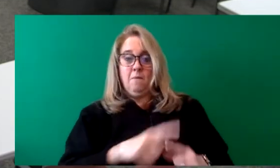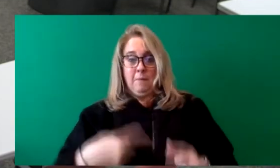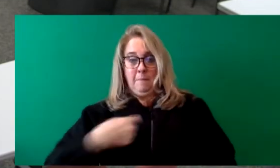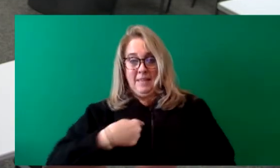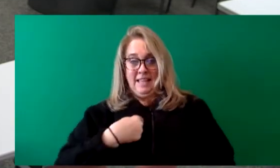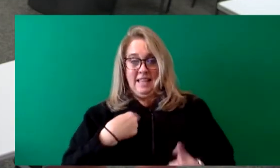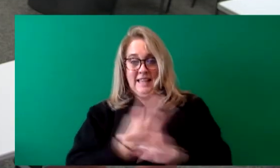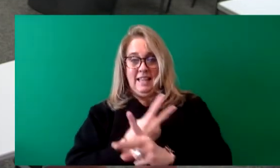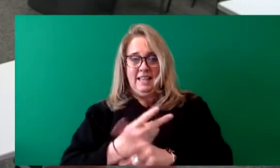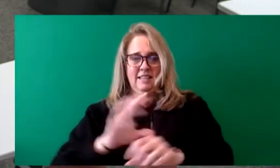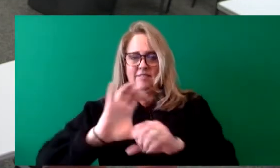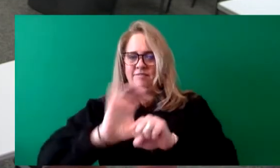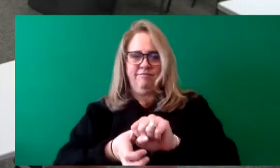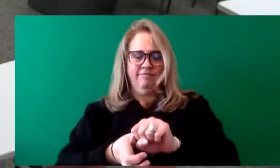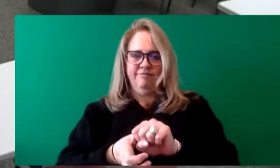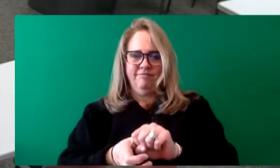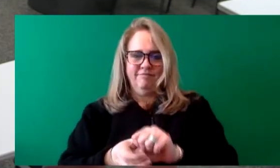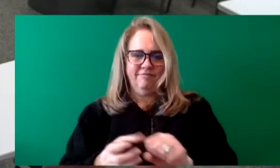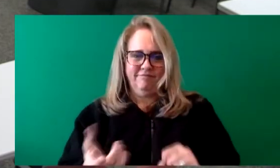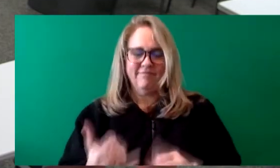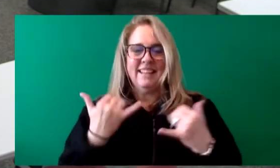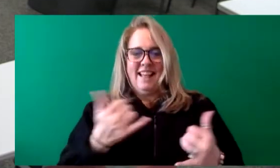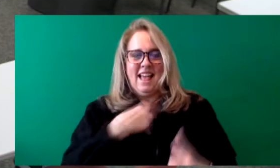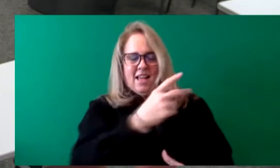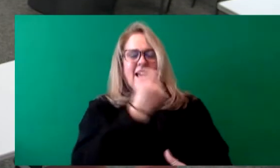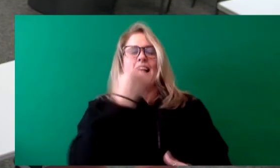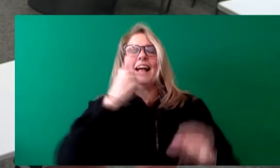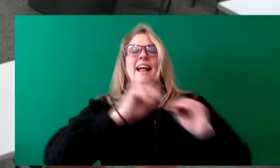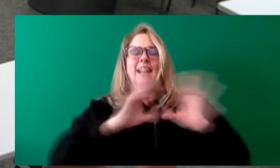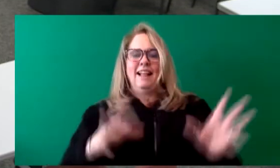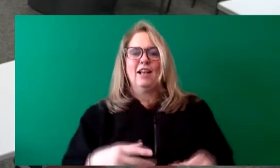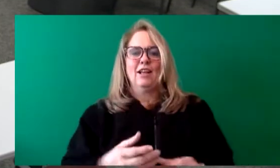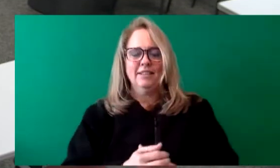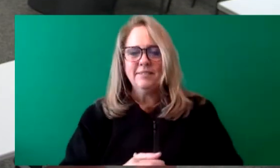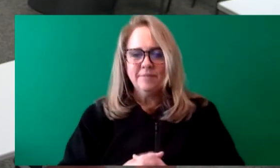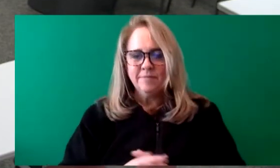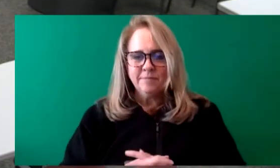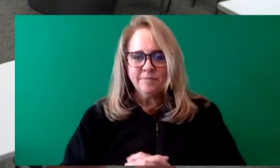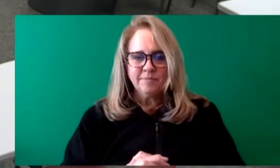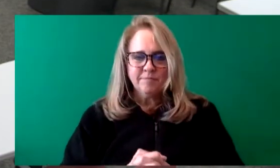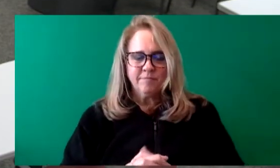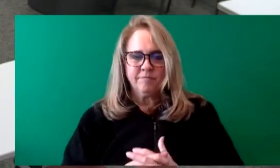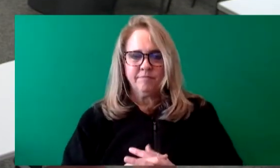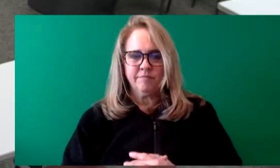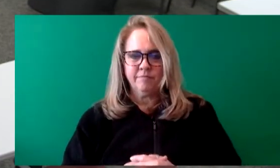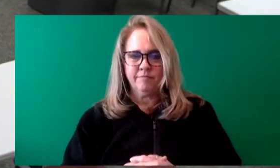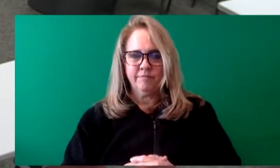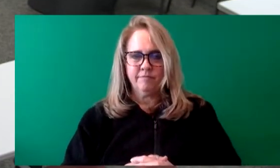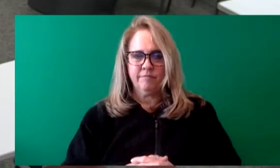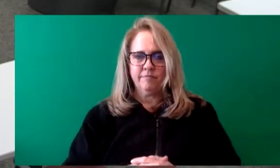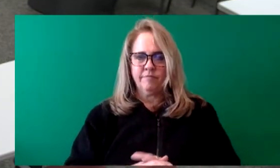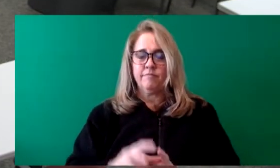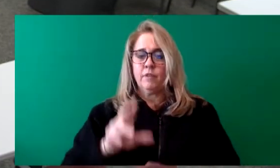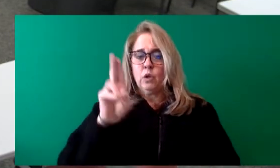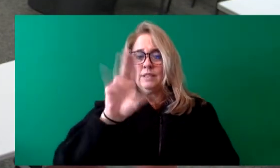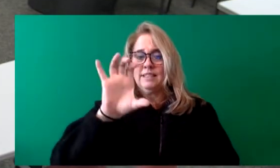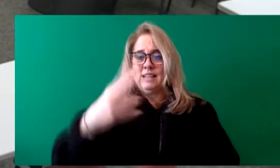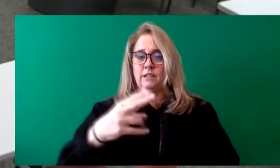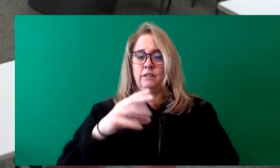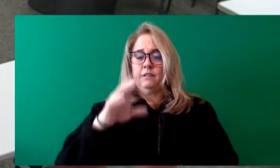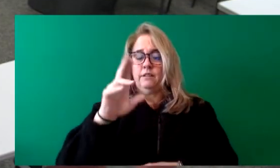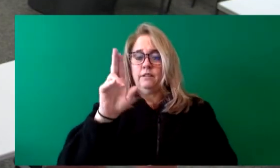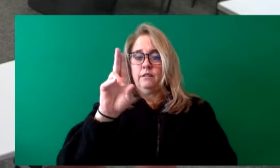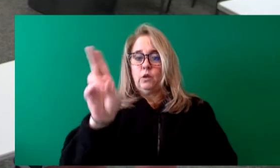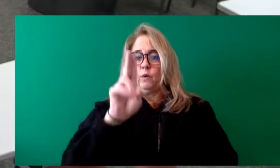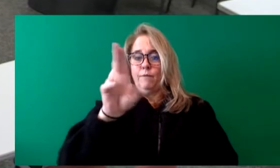to echo what I see reported at the hospital, at UC Health. But I even if we are changing how